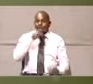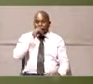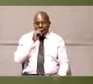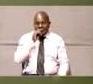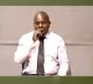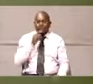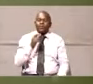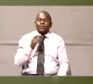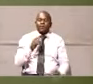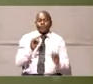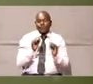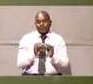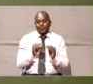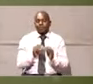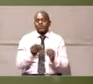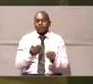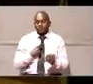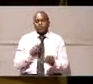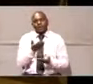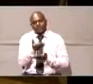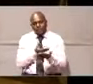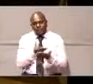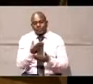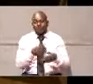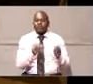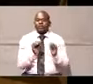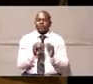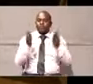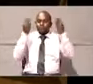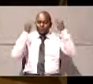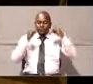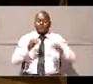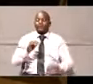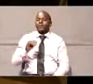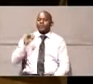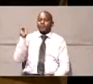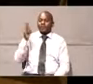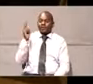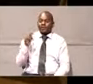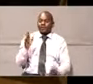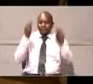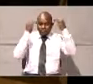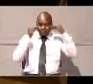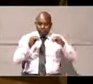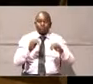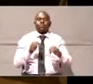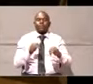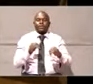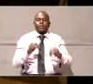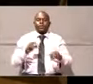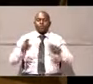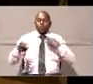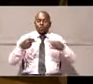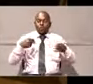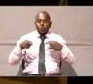Yoweri Museveni, met and held a bilateral meeting with President Uhuru Kenyatta of Kenya on the sidelines of the TICAD